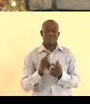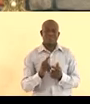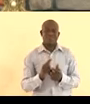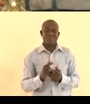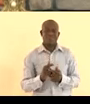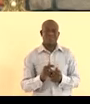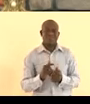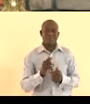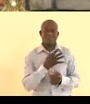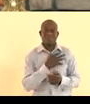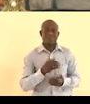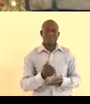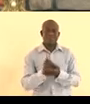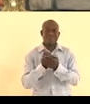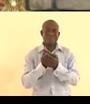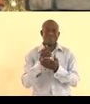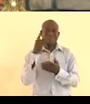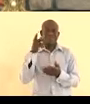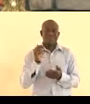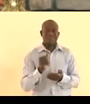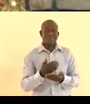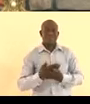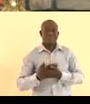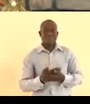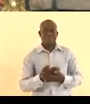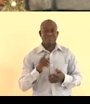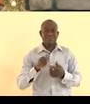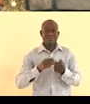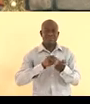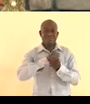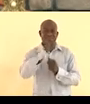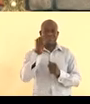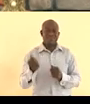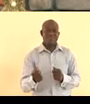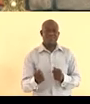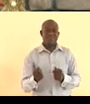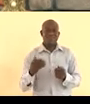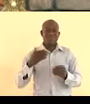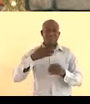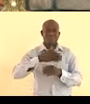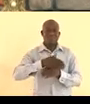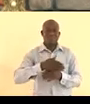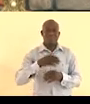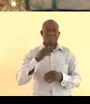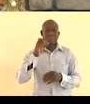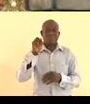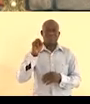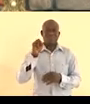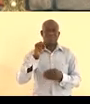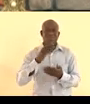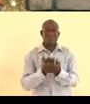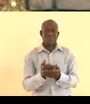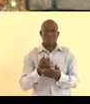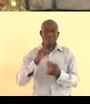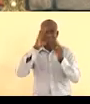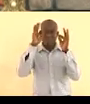To be of help and help his son to pass through some form of